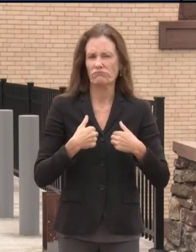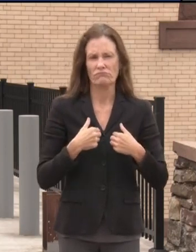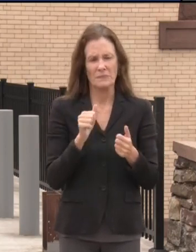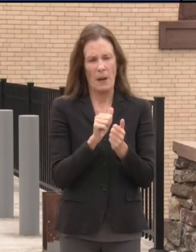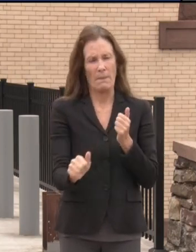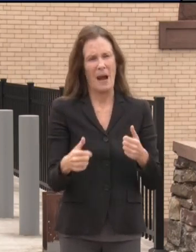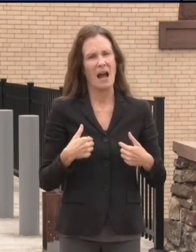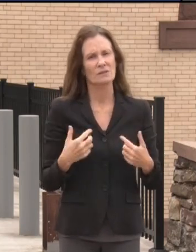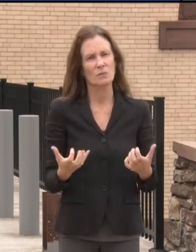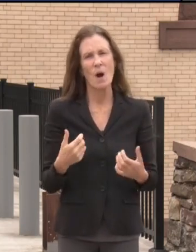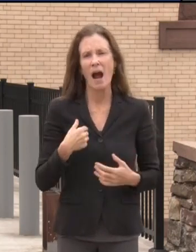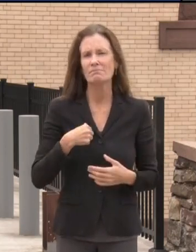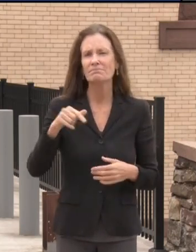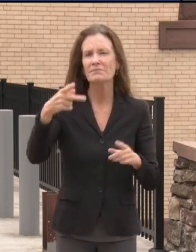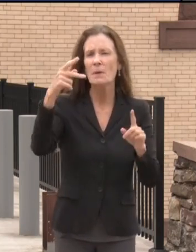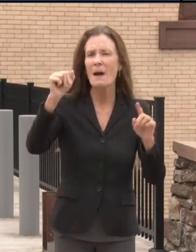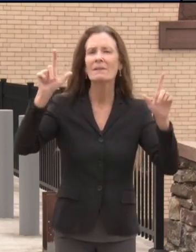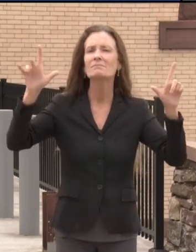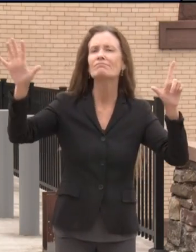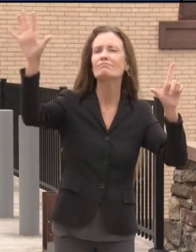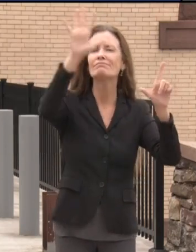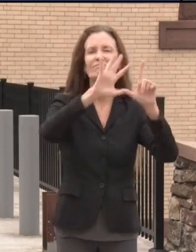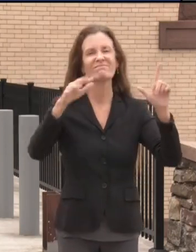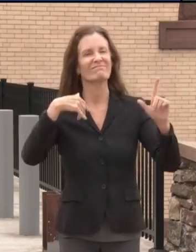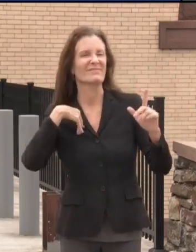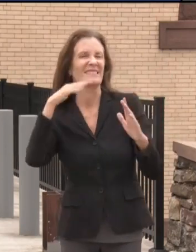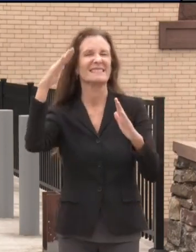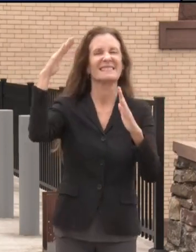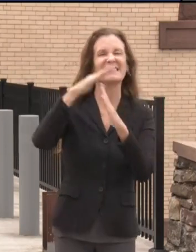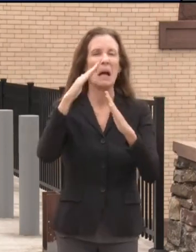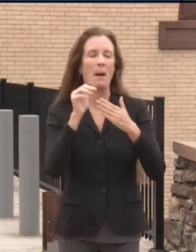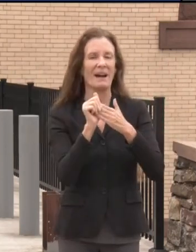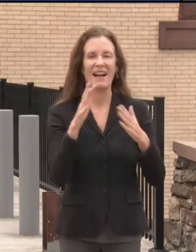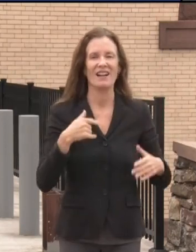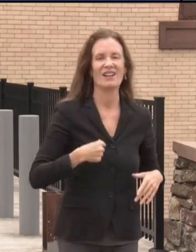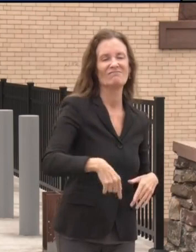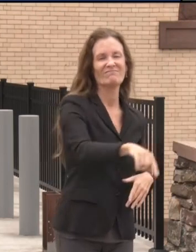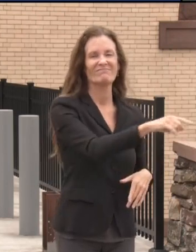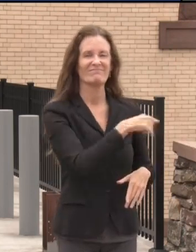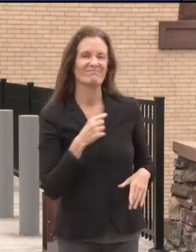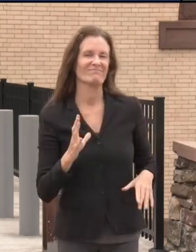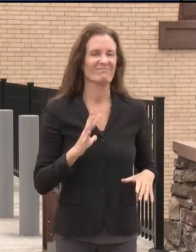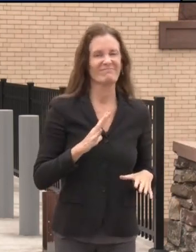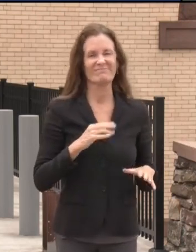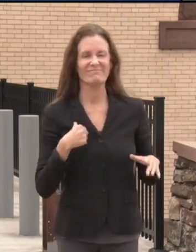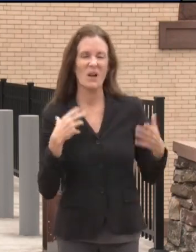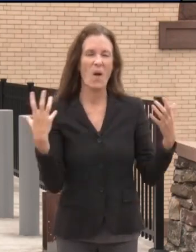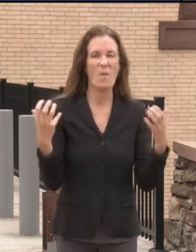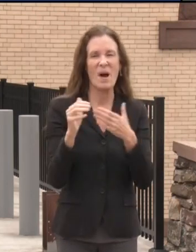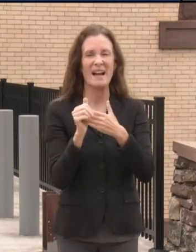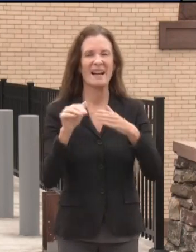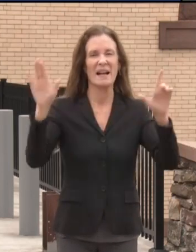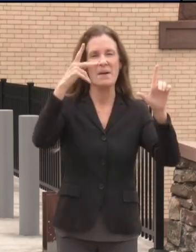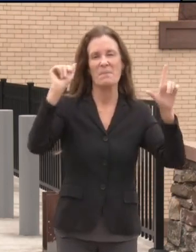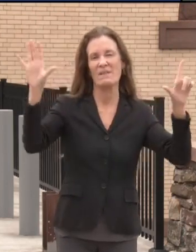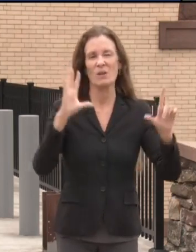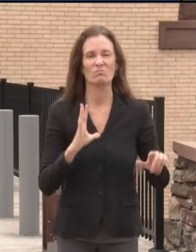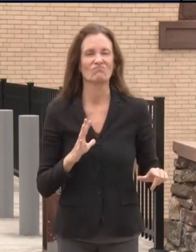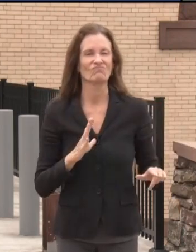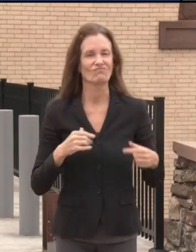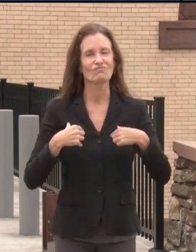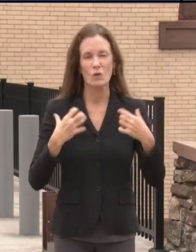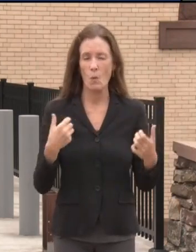want Pennsylvania to be the leader that this state was created to be, and this policy will put in